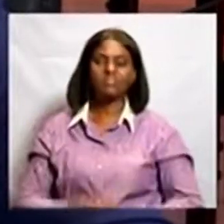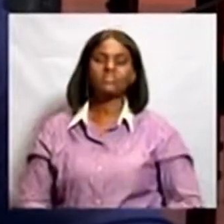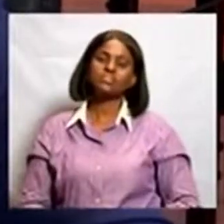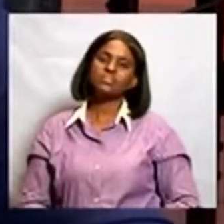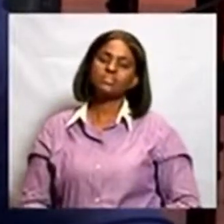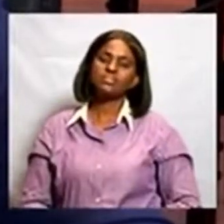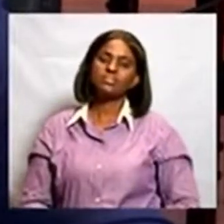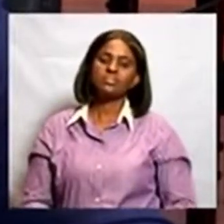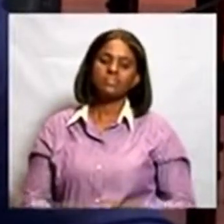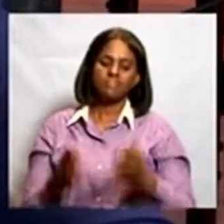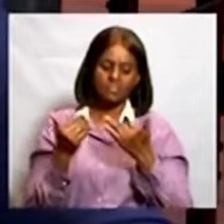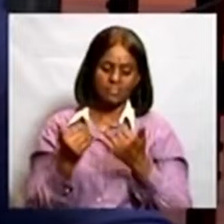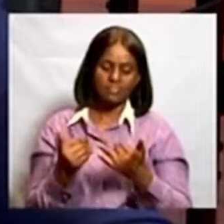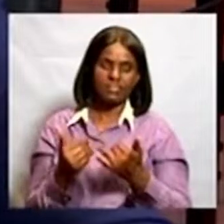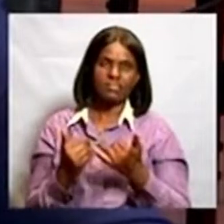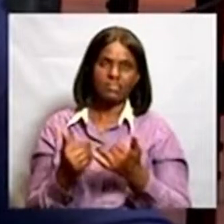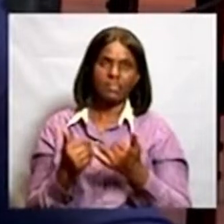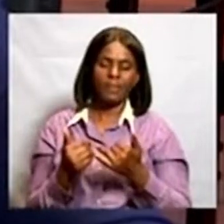Now,